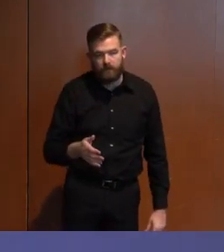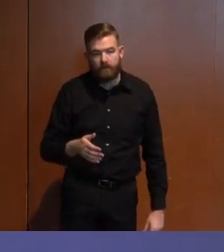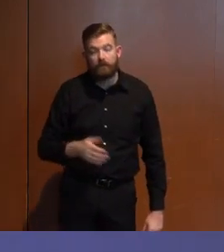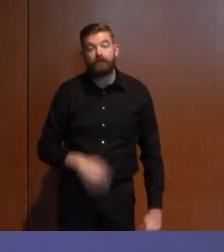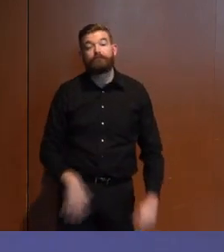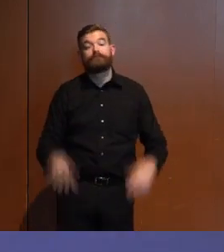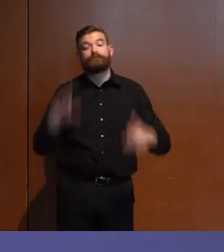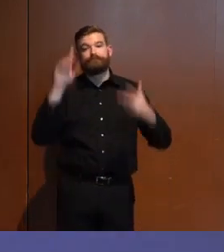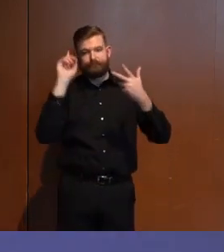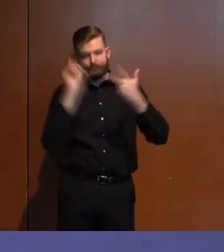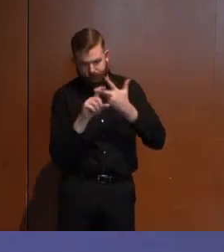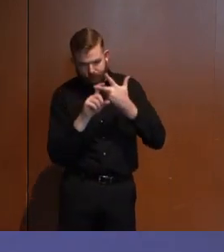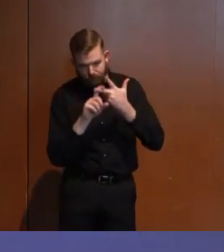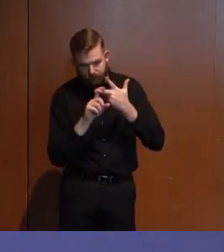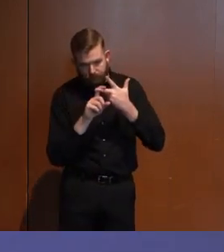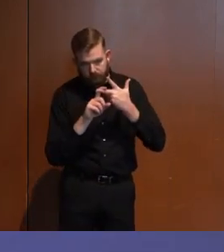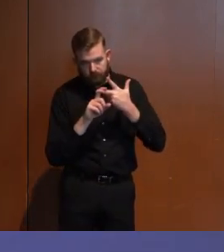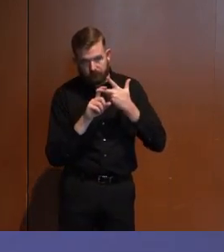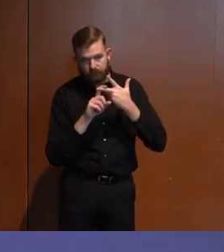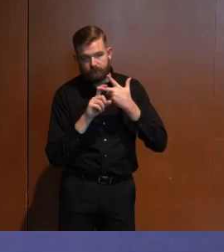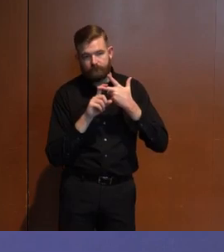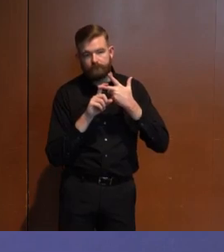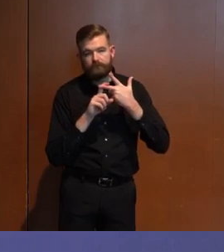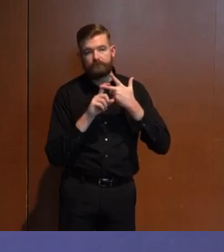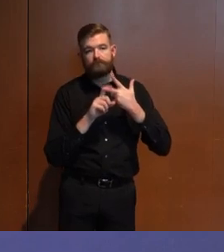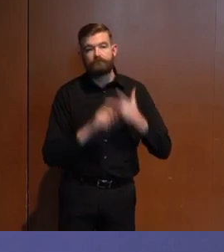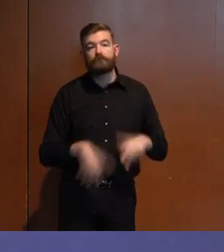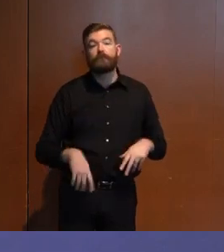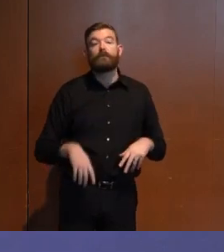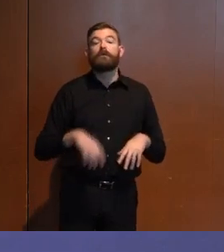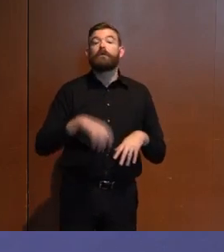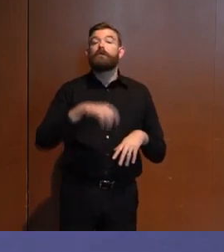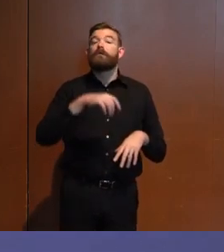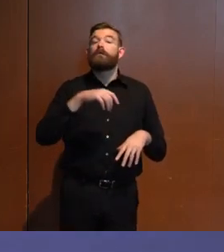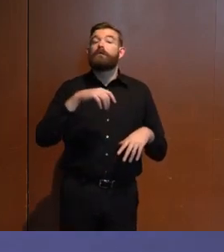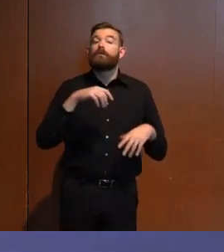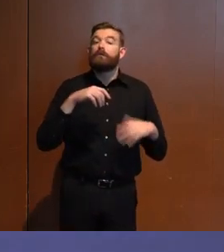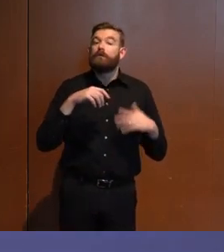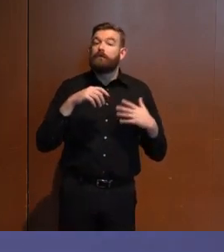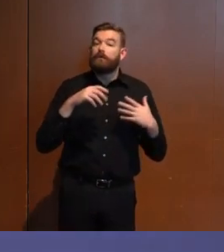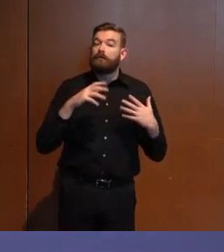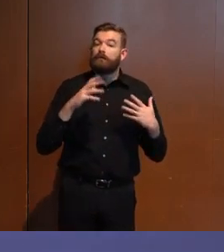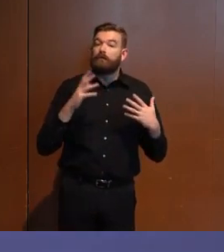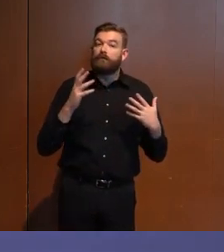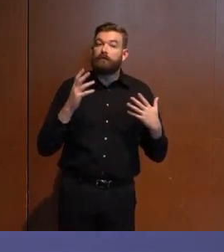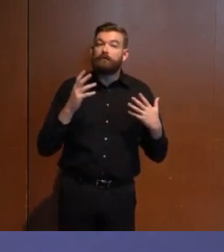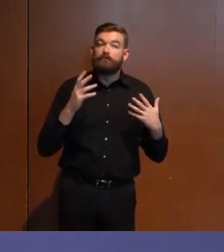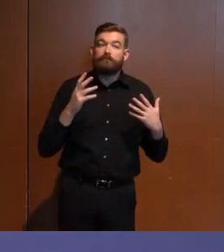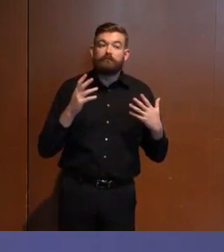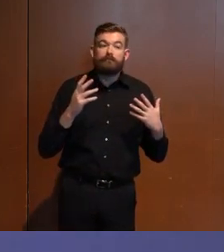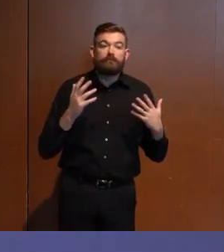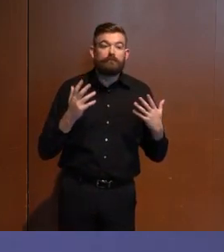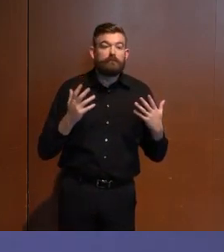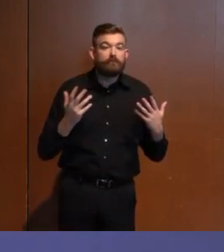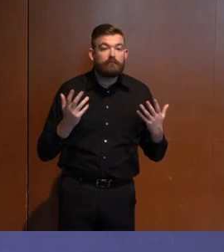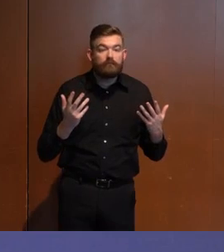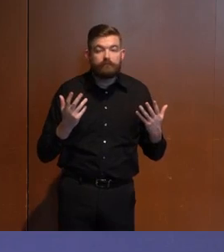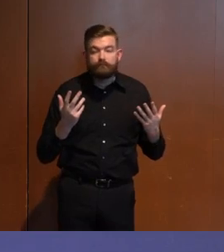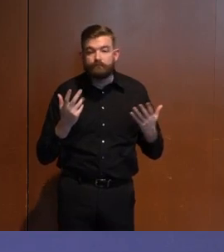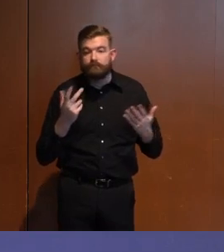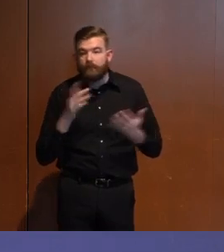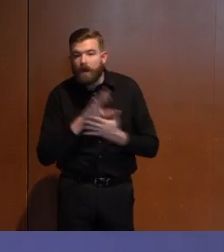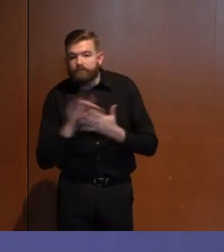leave no stone unturned. There is no price that's too high to save any one precious life in this